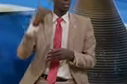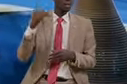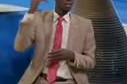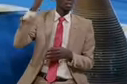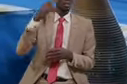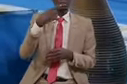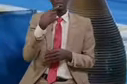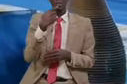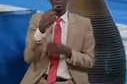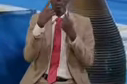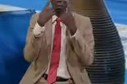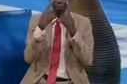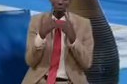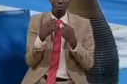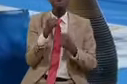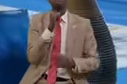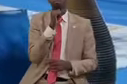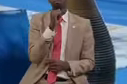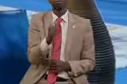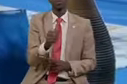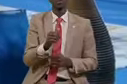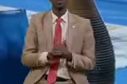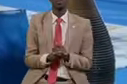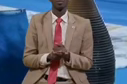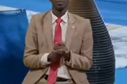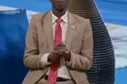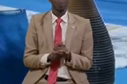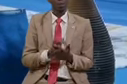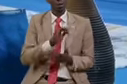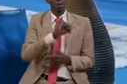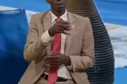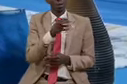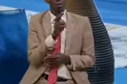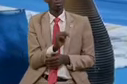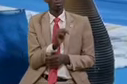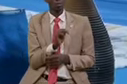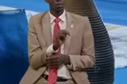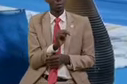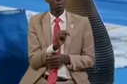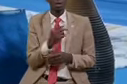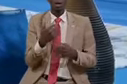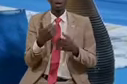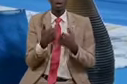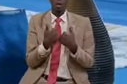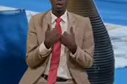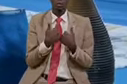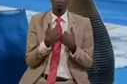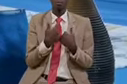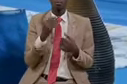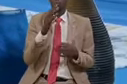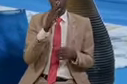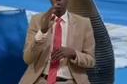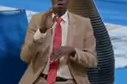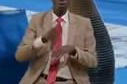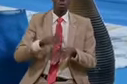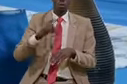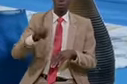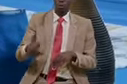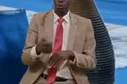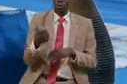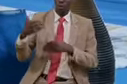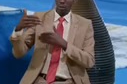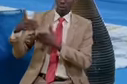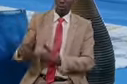weep not. John had been on the other side. He